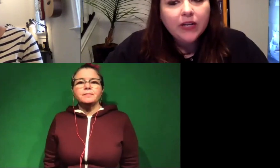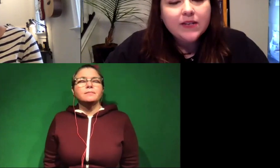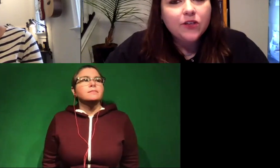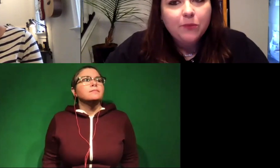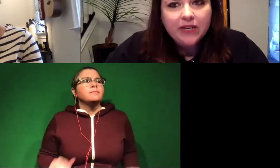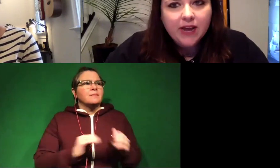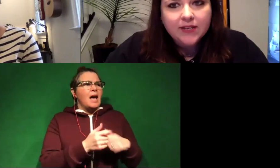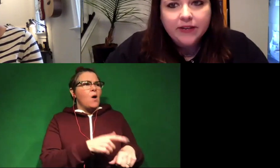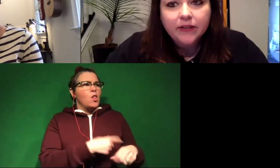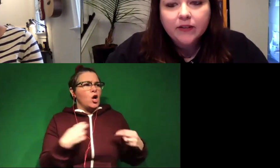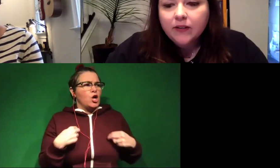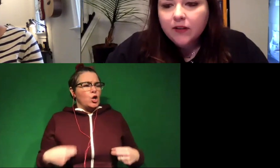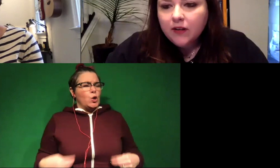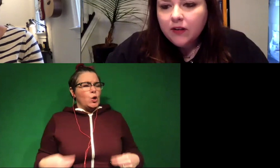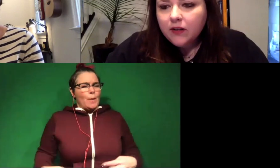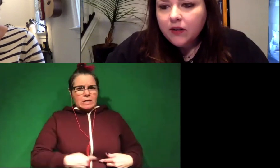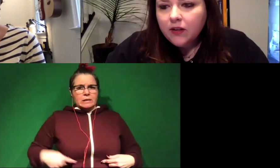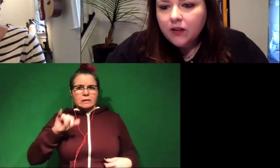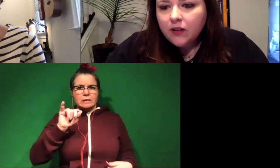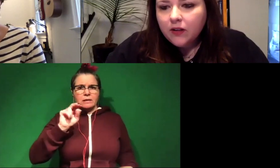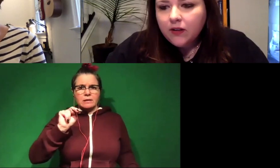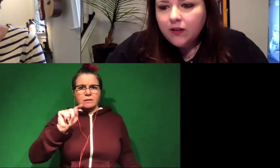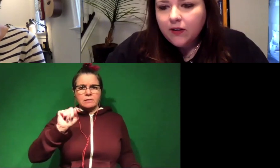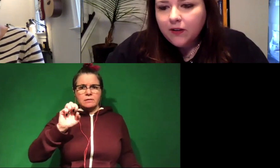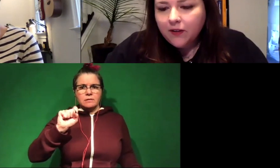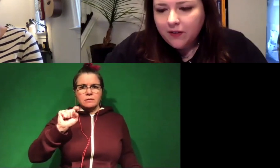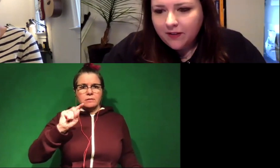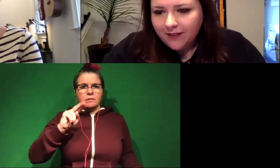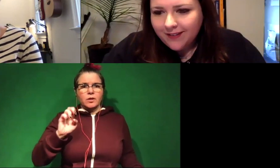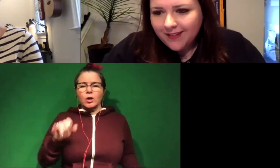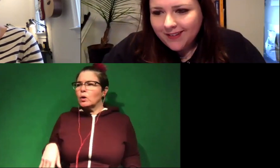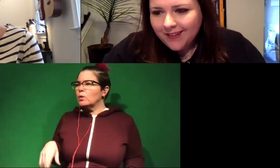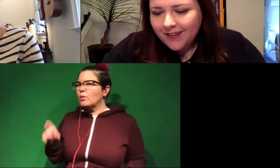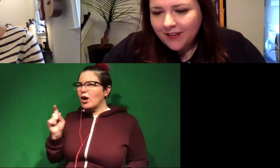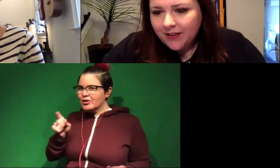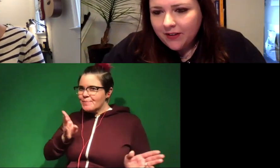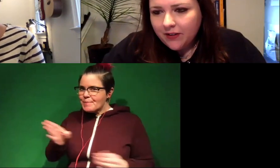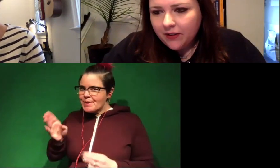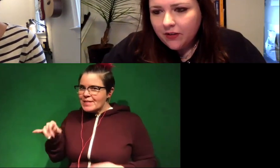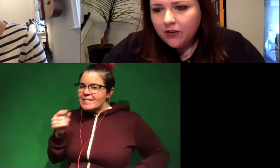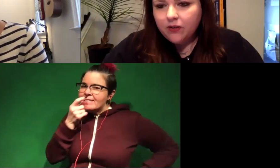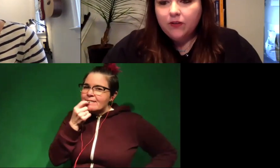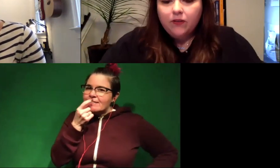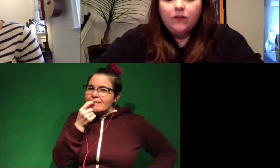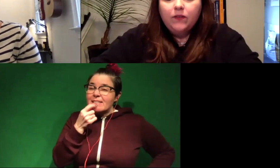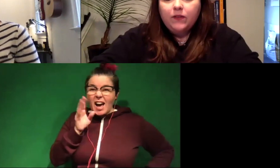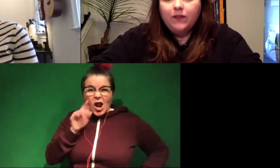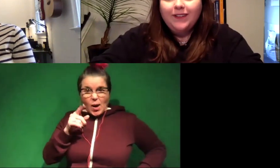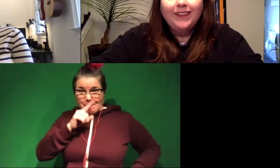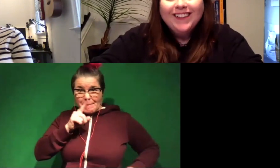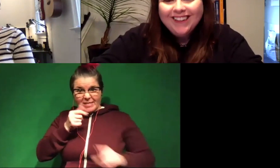How long is a human intestine? Oh, oh my goodness. I should have been prepared for this one. I can tell you how long a mouse intestine